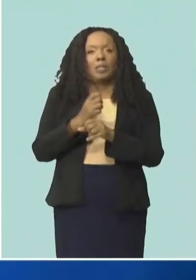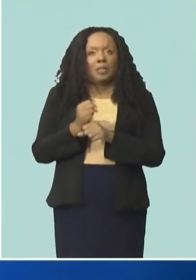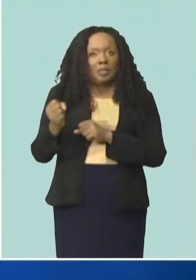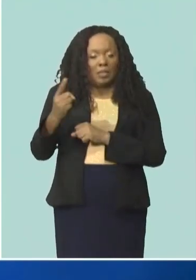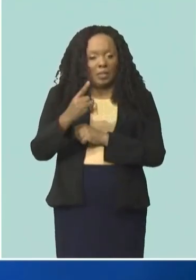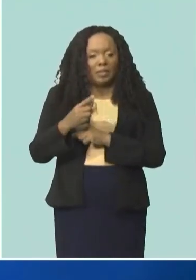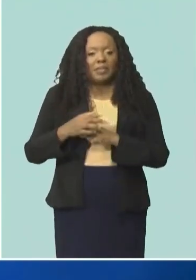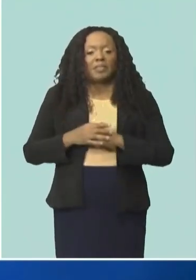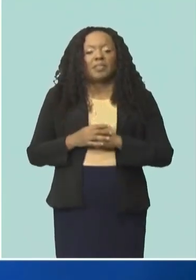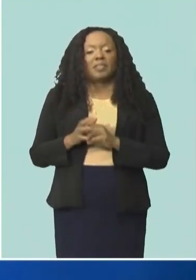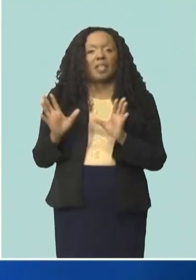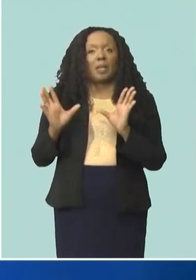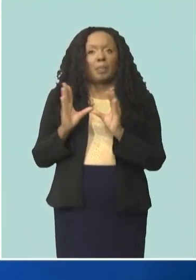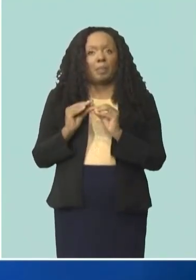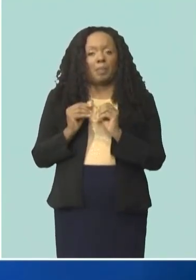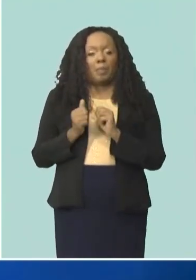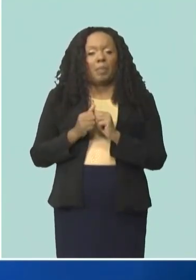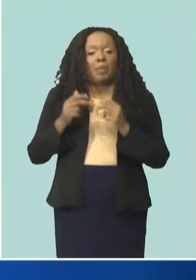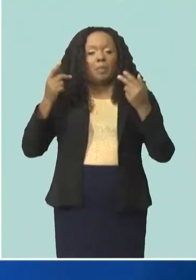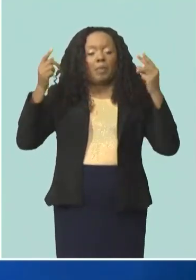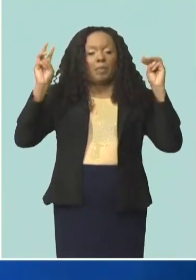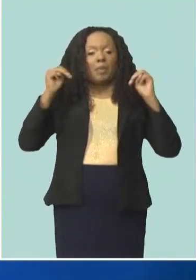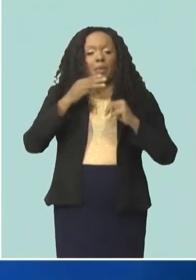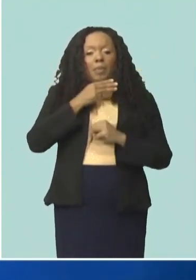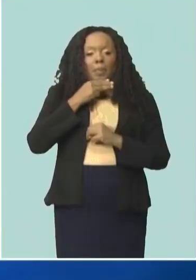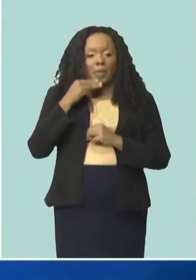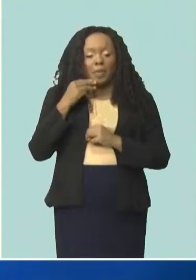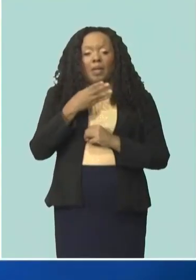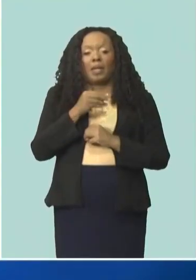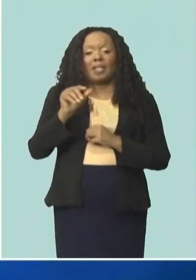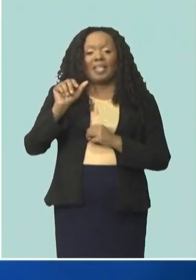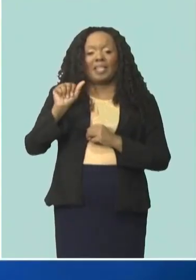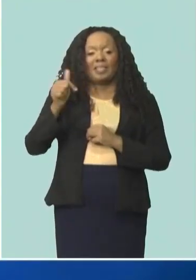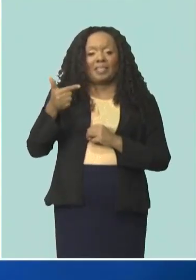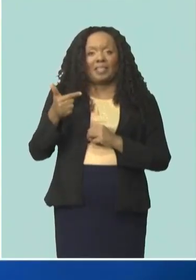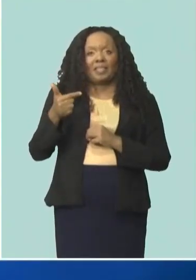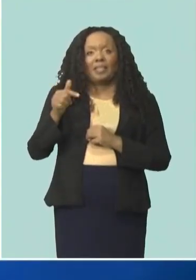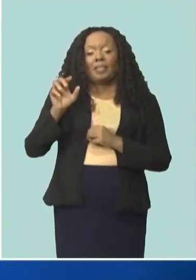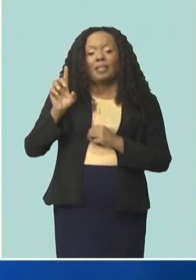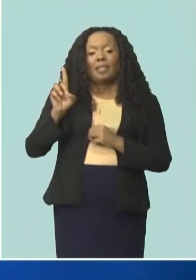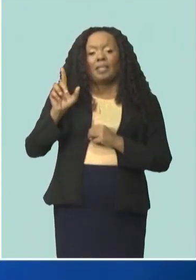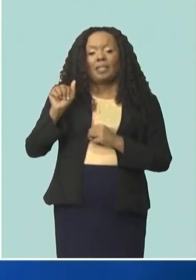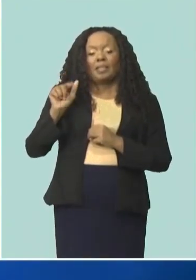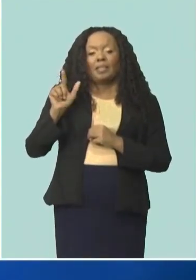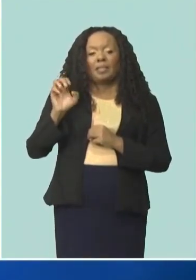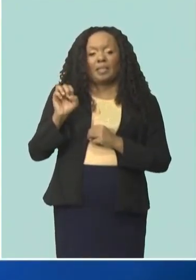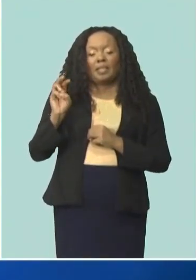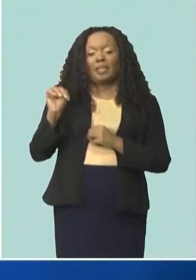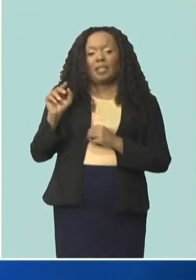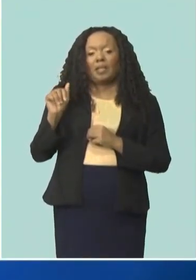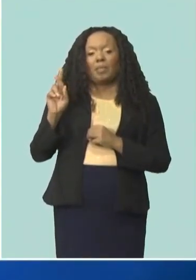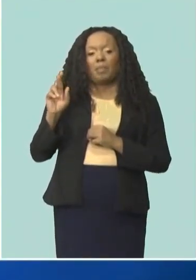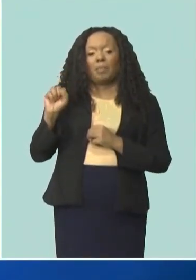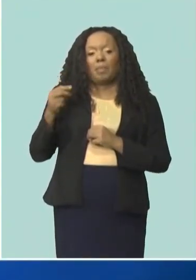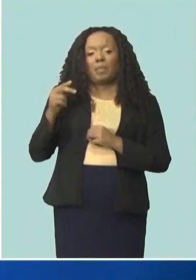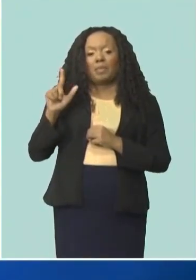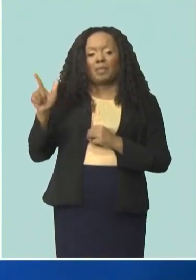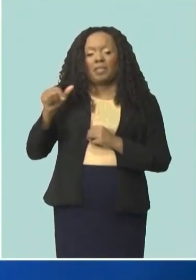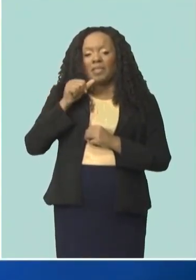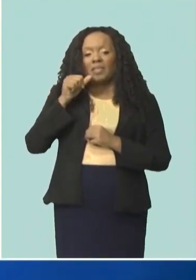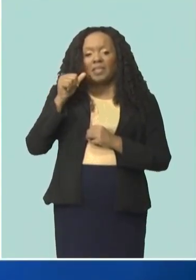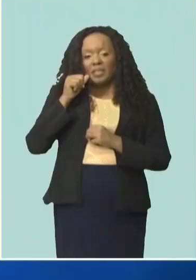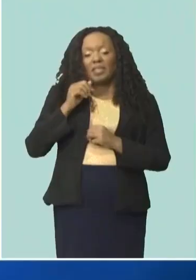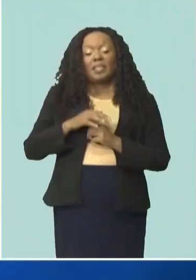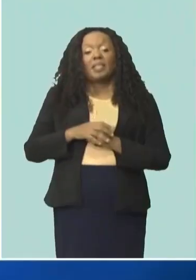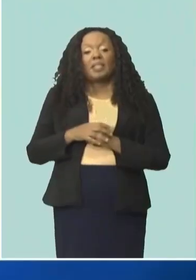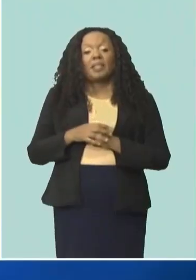Commissioner Eiffel met briefly with Prime Minister Mia Amor-Motley and Attorney General Dale Marshall at Parliament yesterday on the eve of the International Day